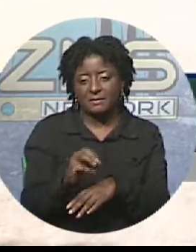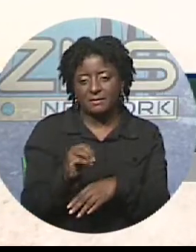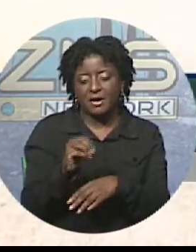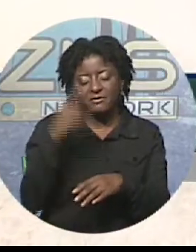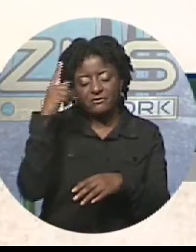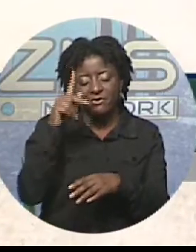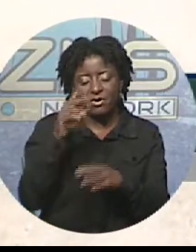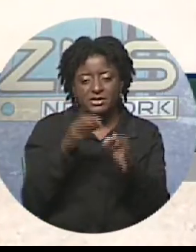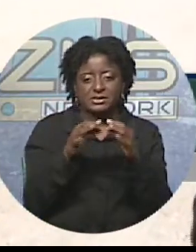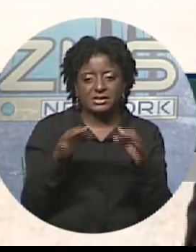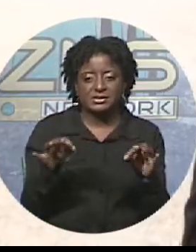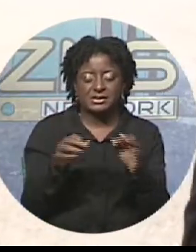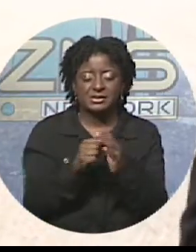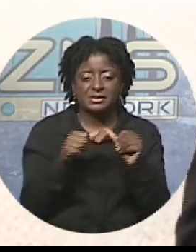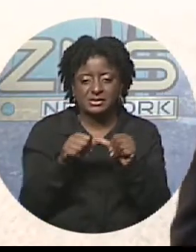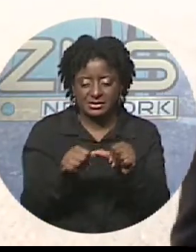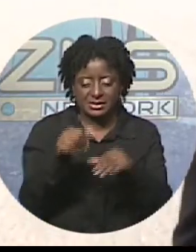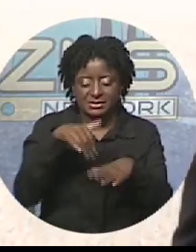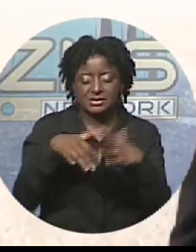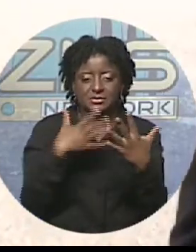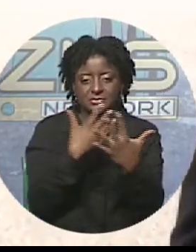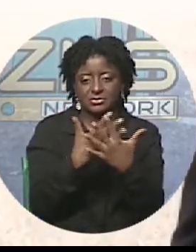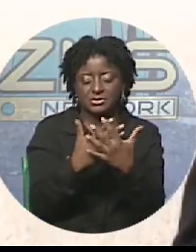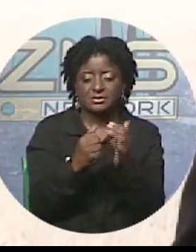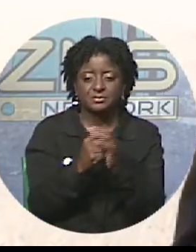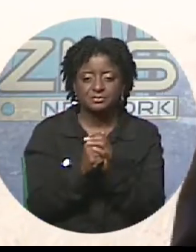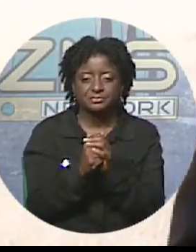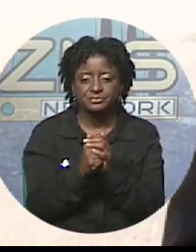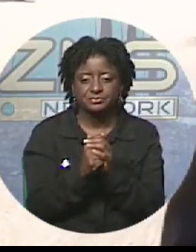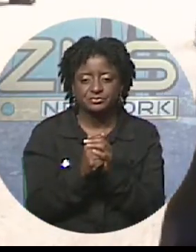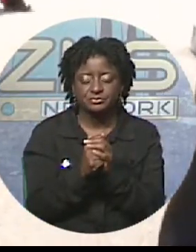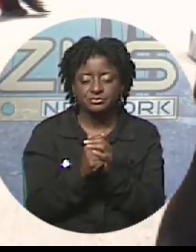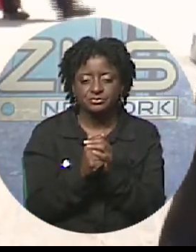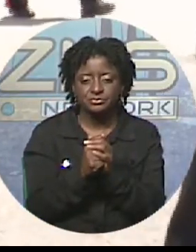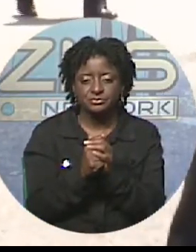remanded at Her Majesty's prison. Jiminy Deswain, ZNS Network News.